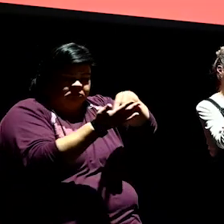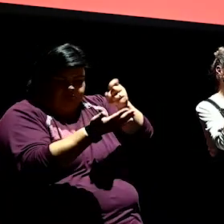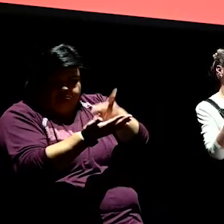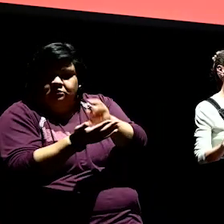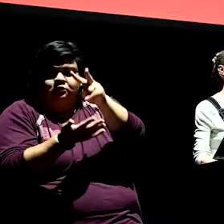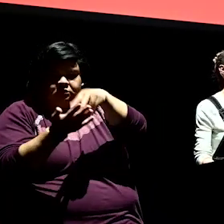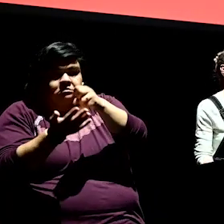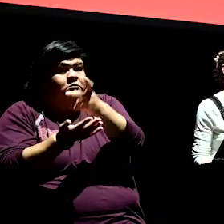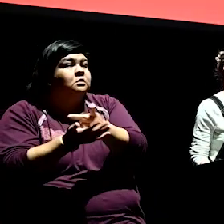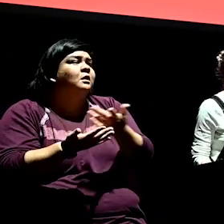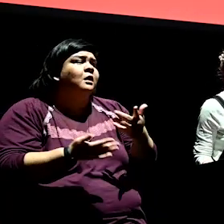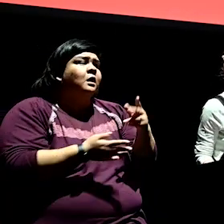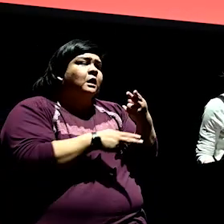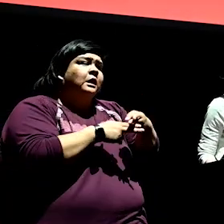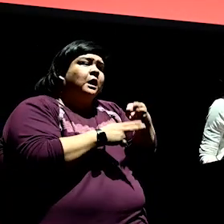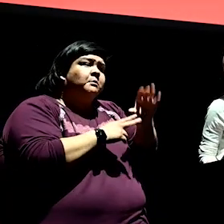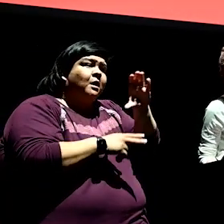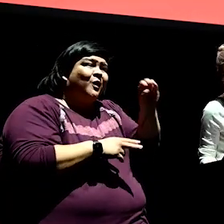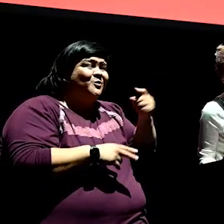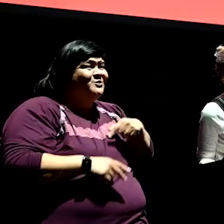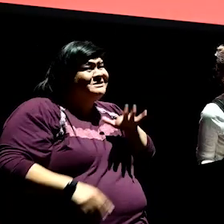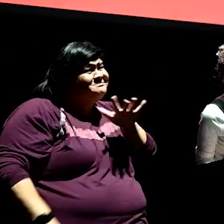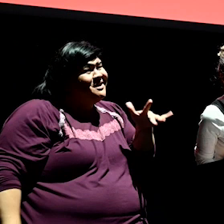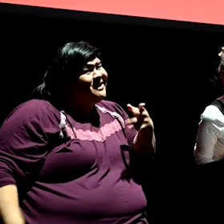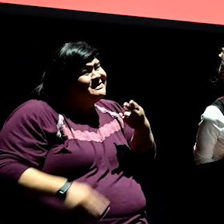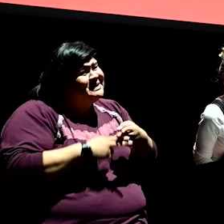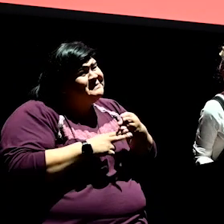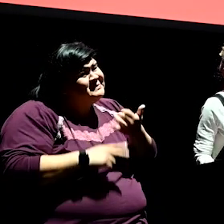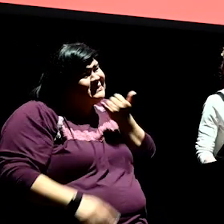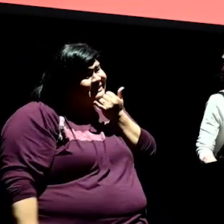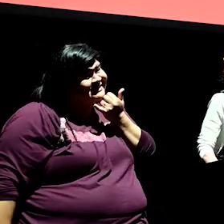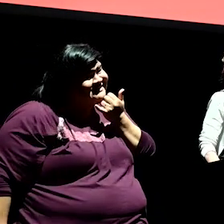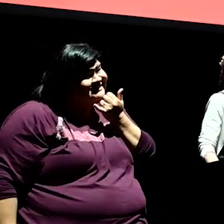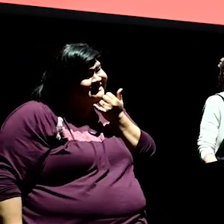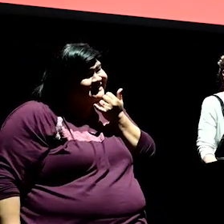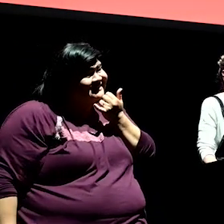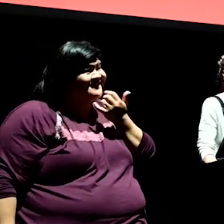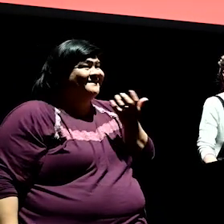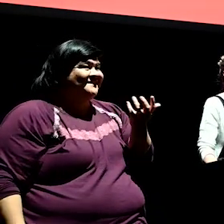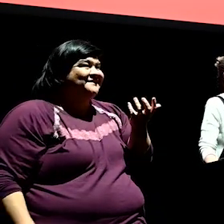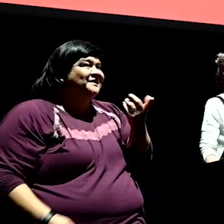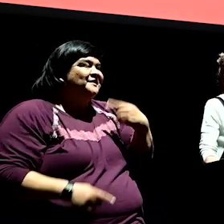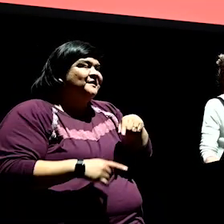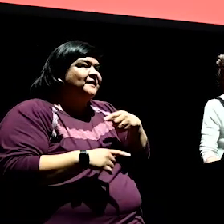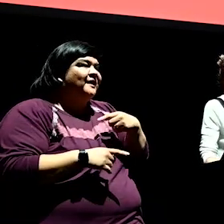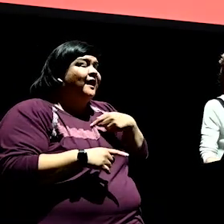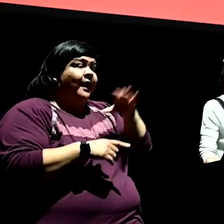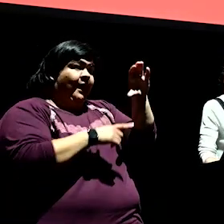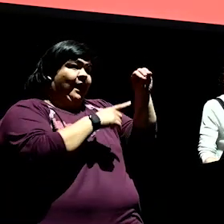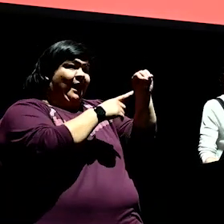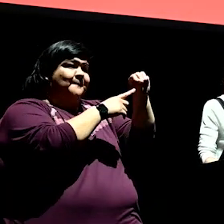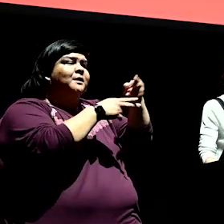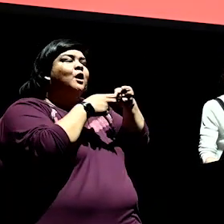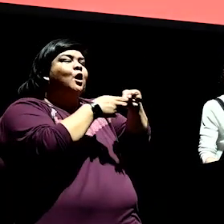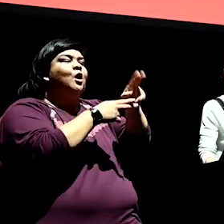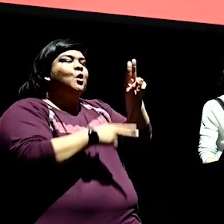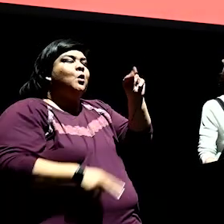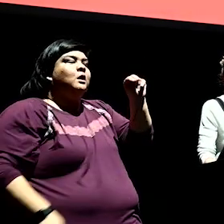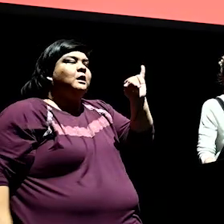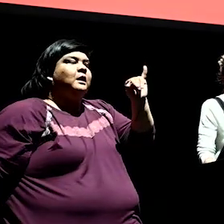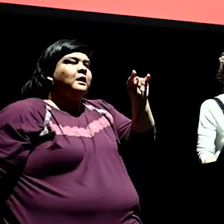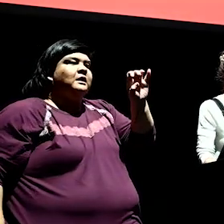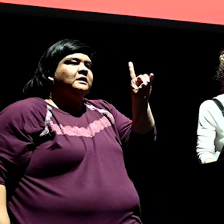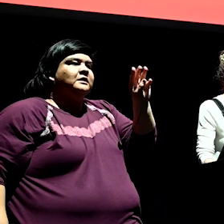the name of the company, we spelled the name of the company wrong. It was called, the company was called United